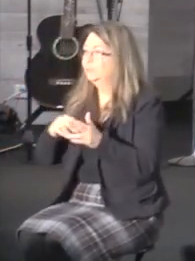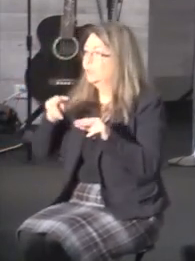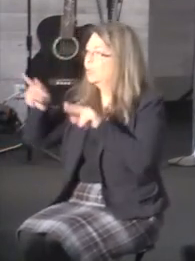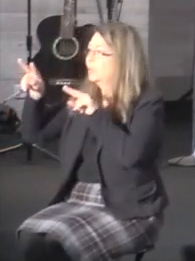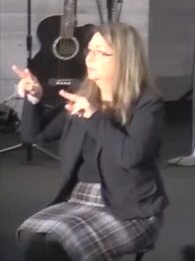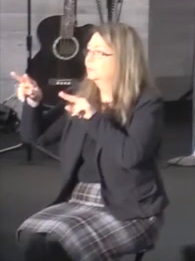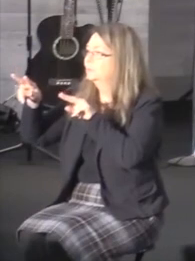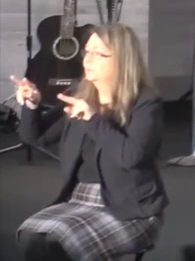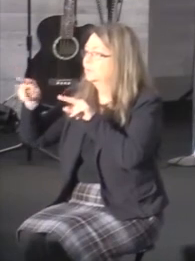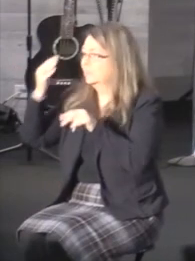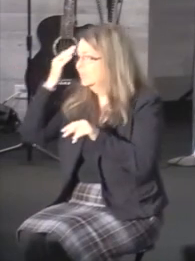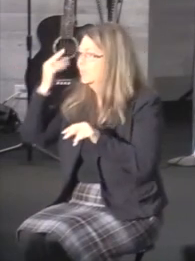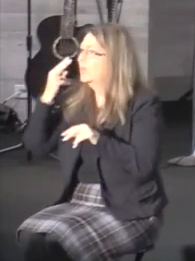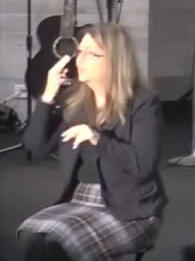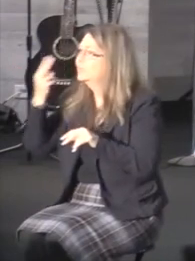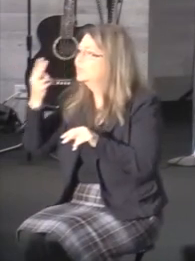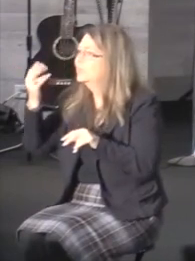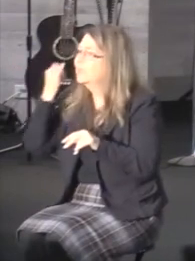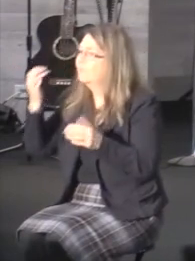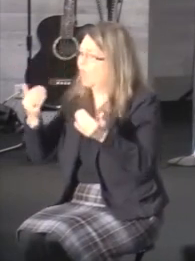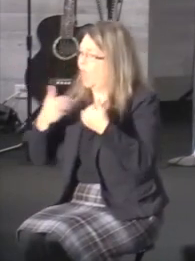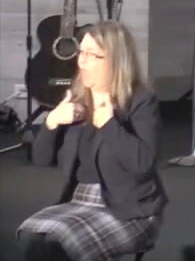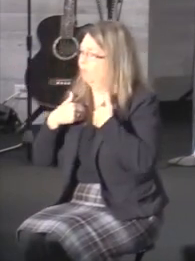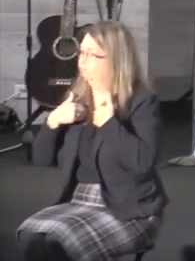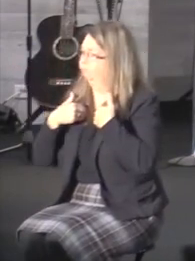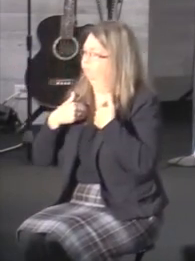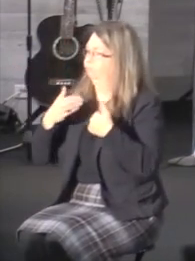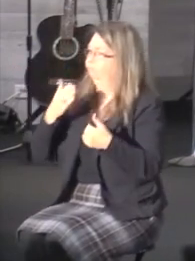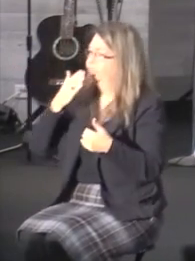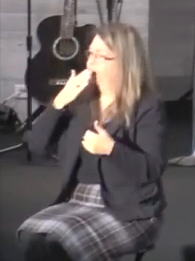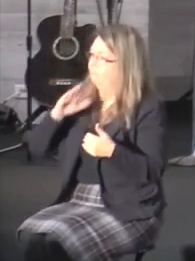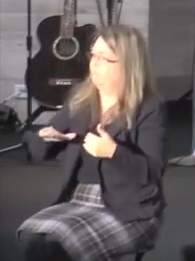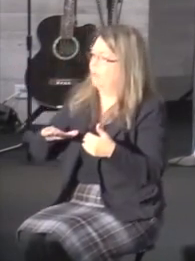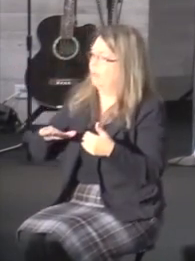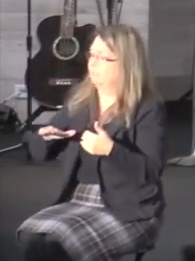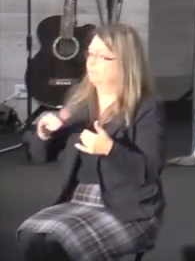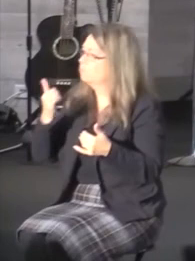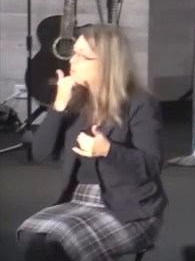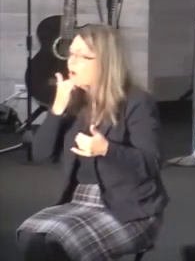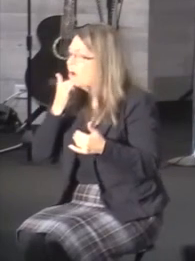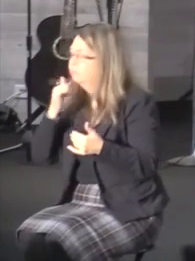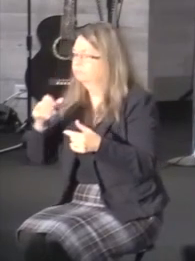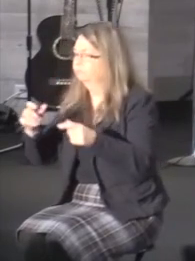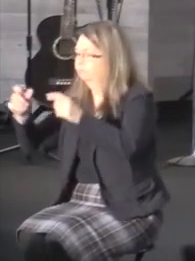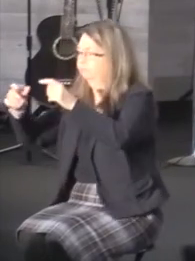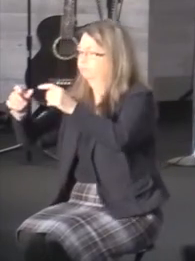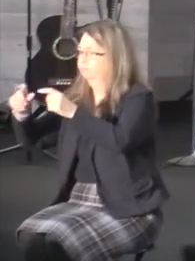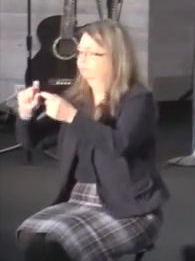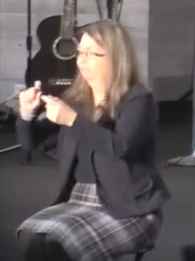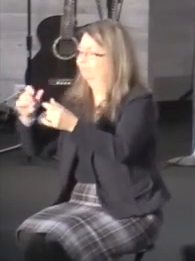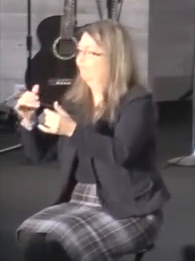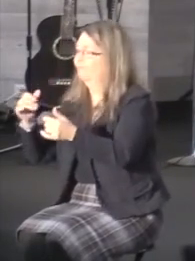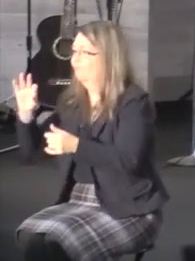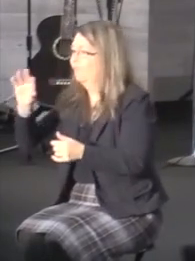so that they could see whether or not it had any deformities or discrepancies. They would do this with coins and materials that they would